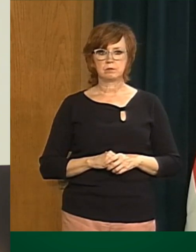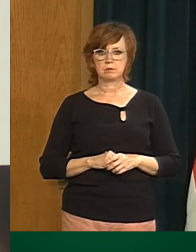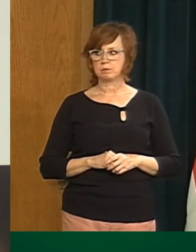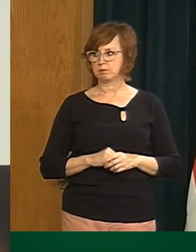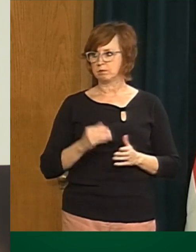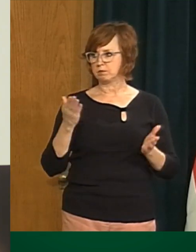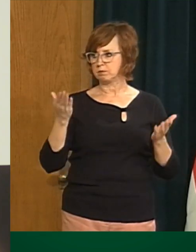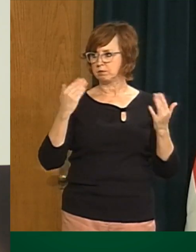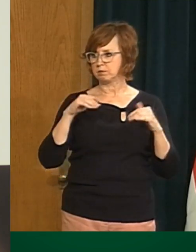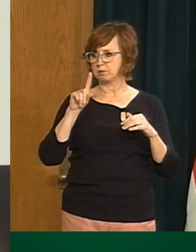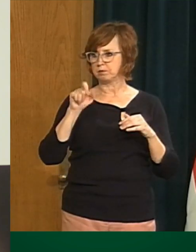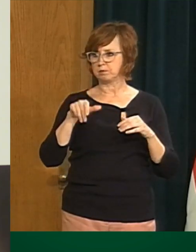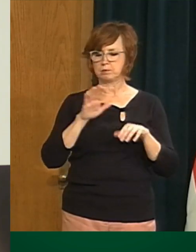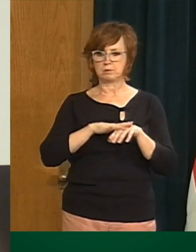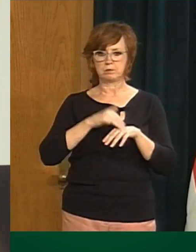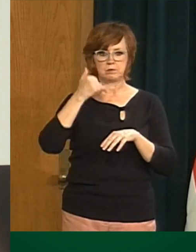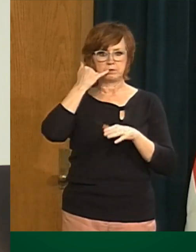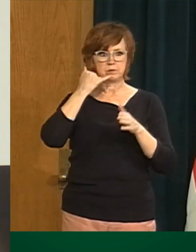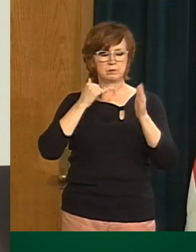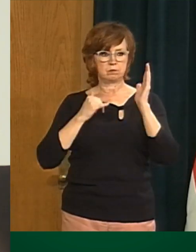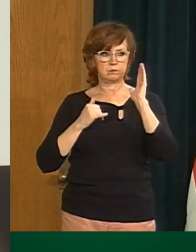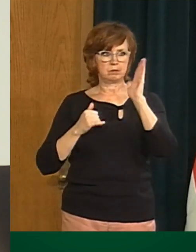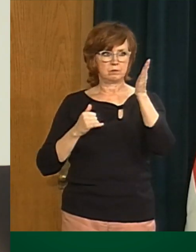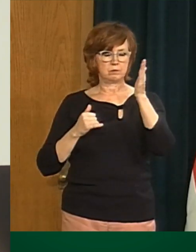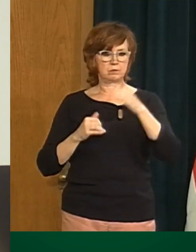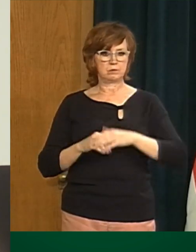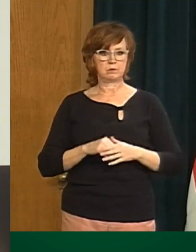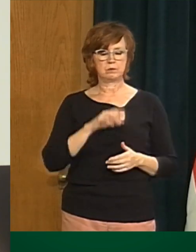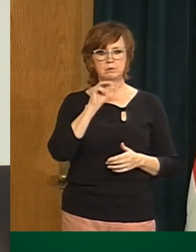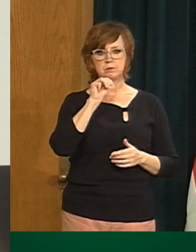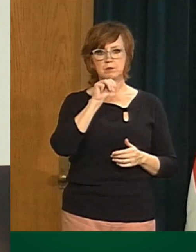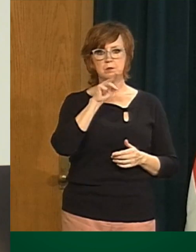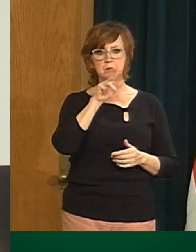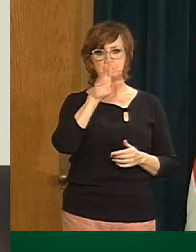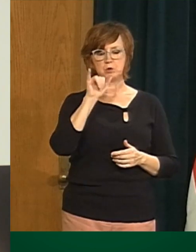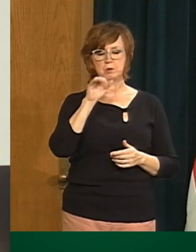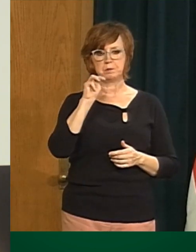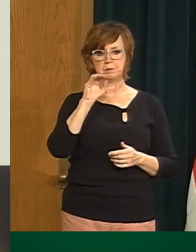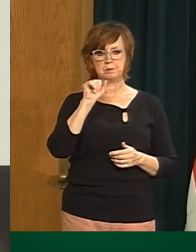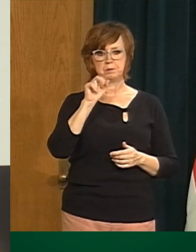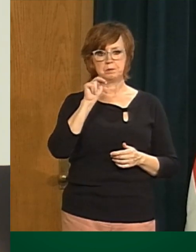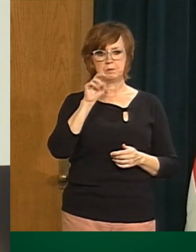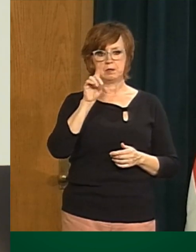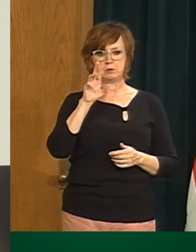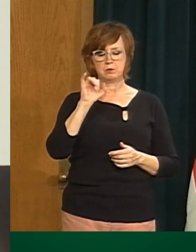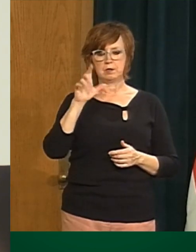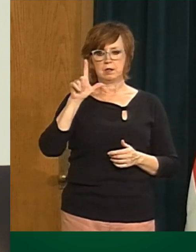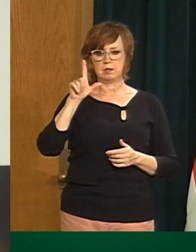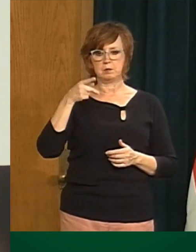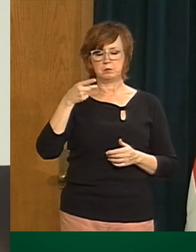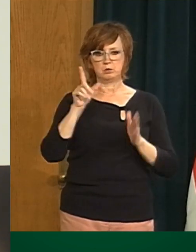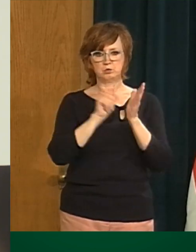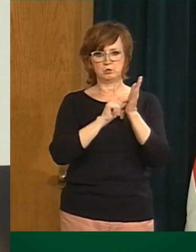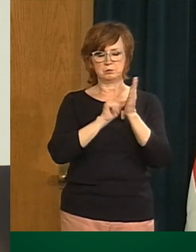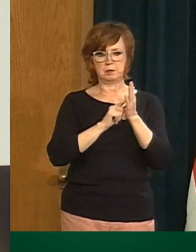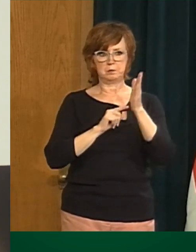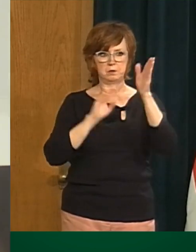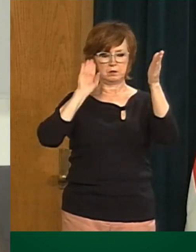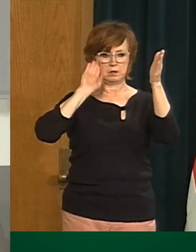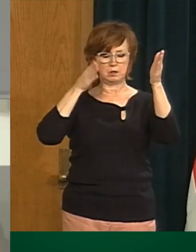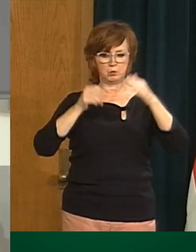We'll take our next question from the phone line, operator. We have Murray Mandrick with the Leader Post. Hi. I'm wondering